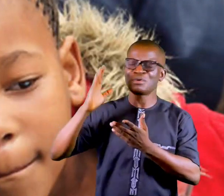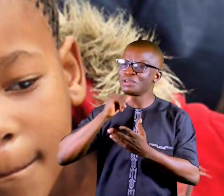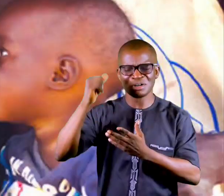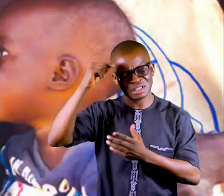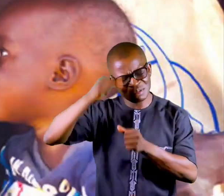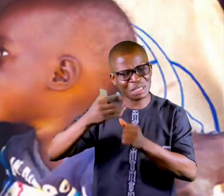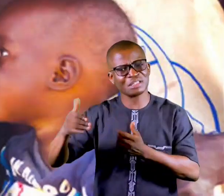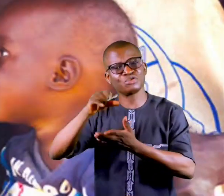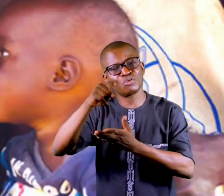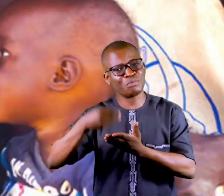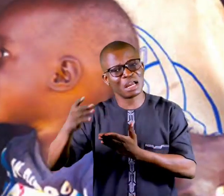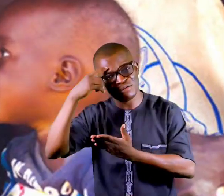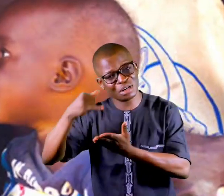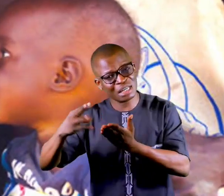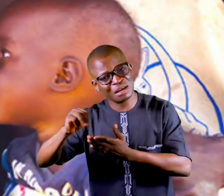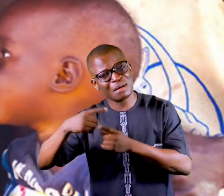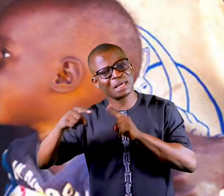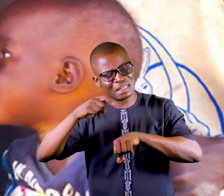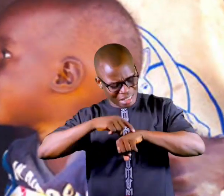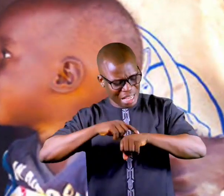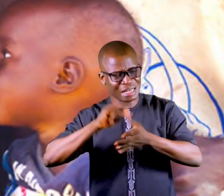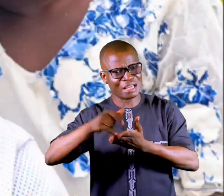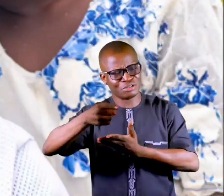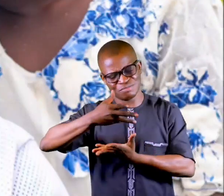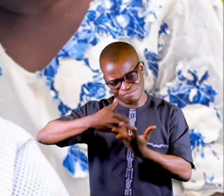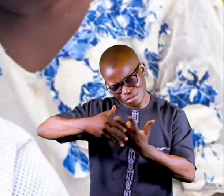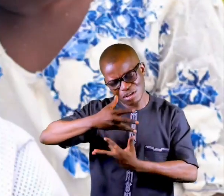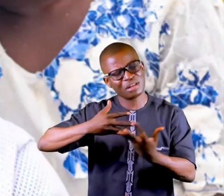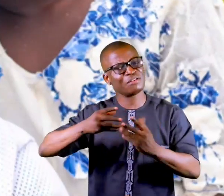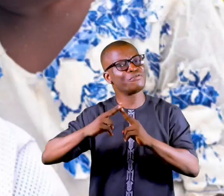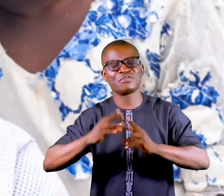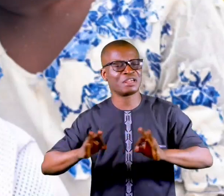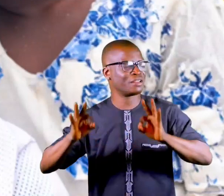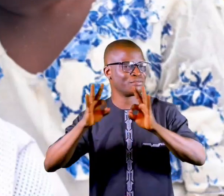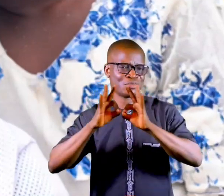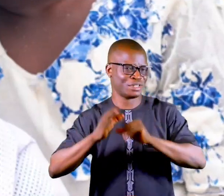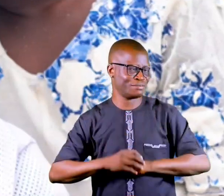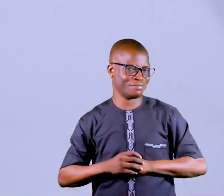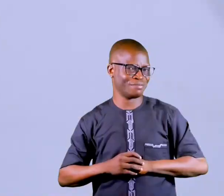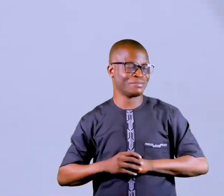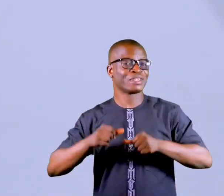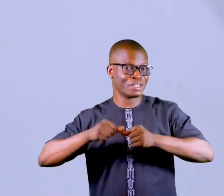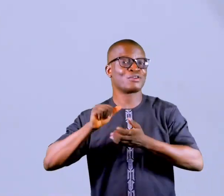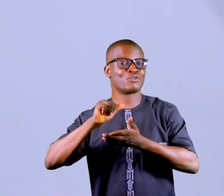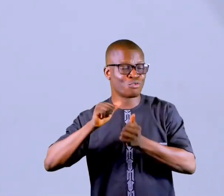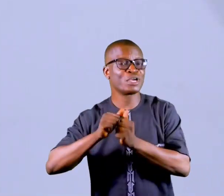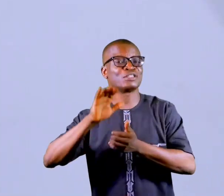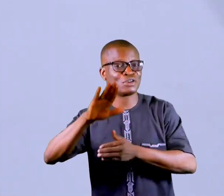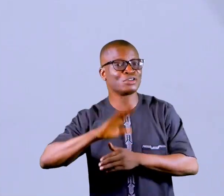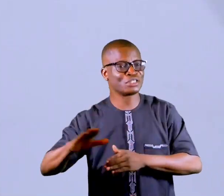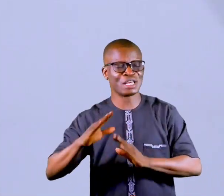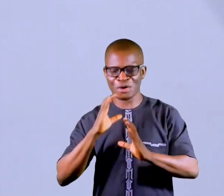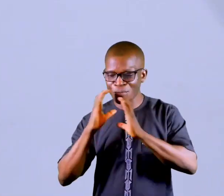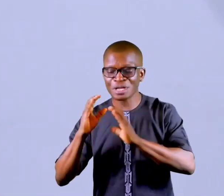for them, but the time you spent with them would really, really matter. And spending time with your child communicates that you